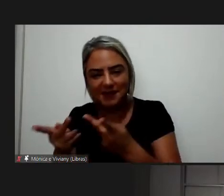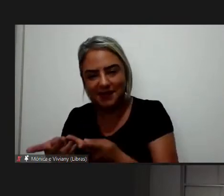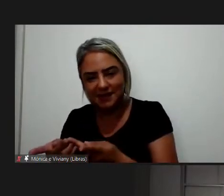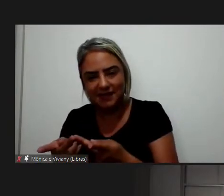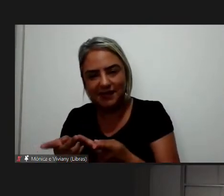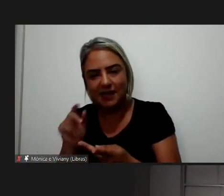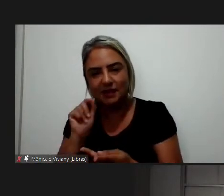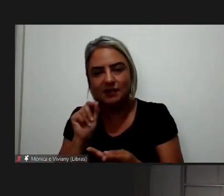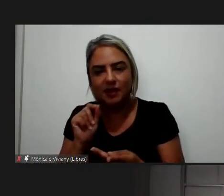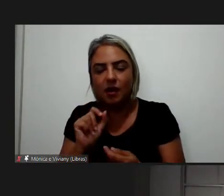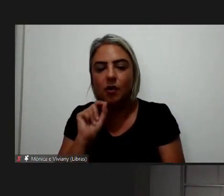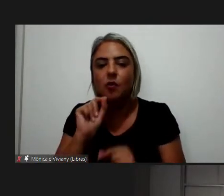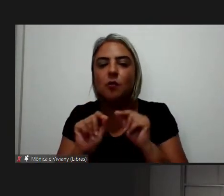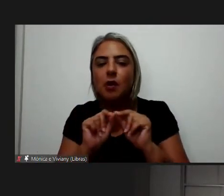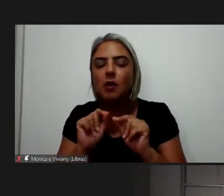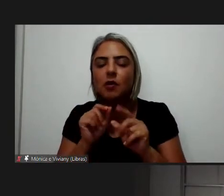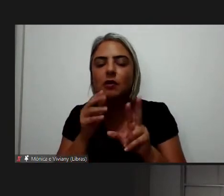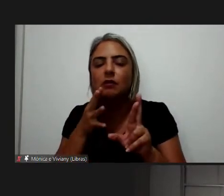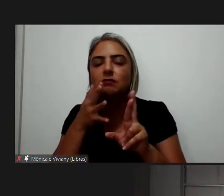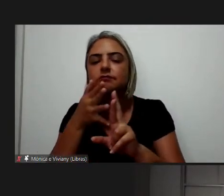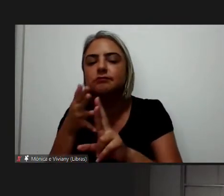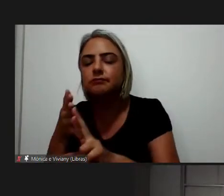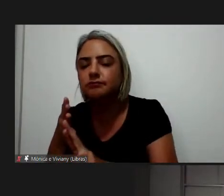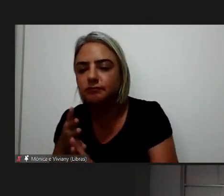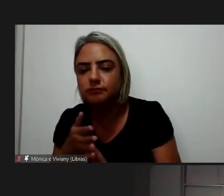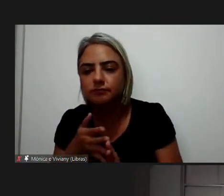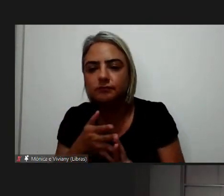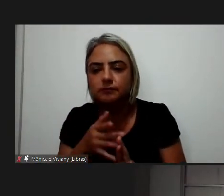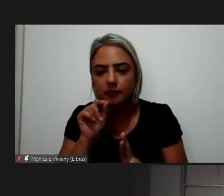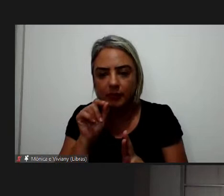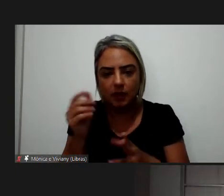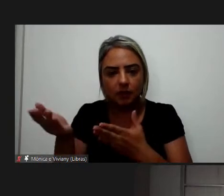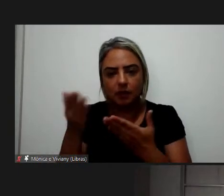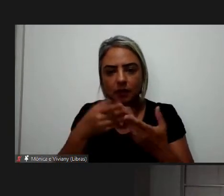welcome. And for that, I'm going to put a north